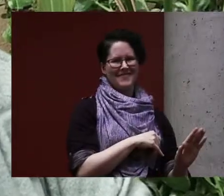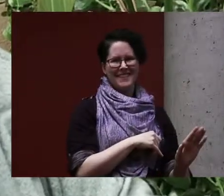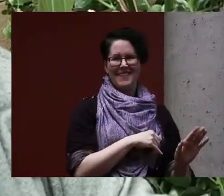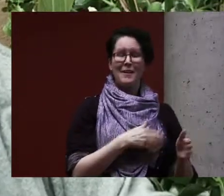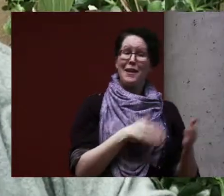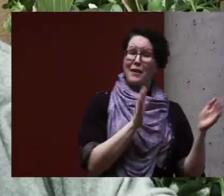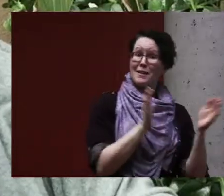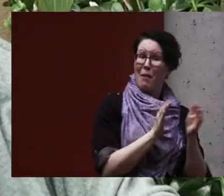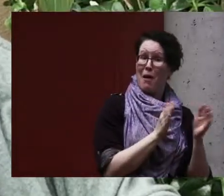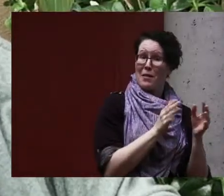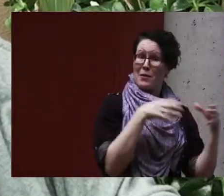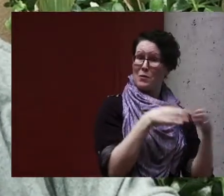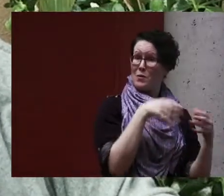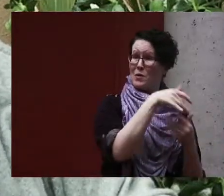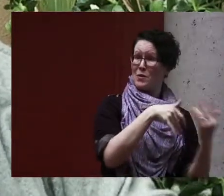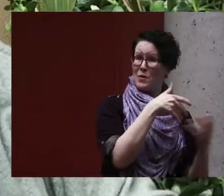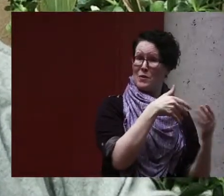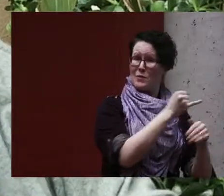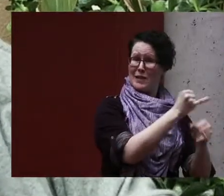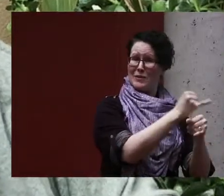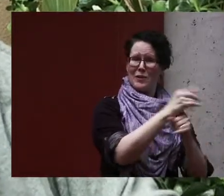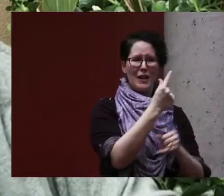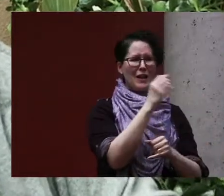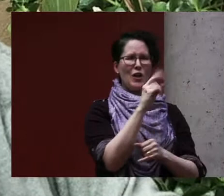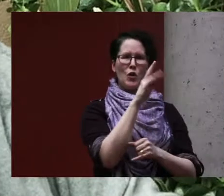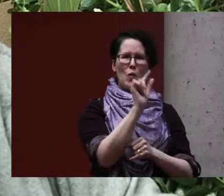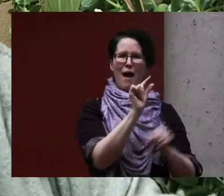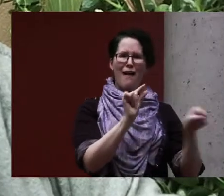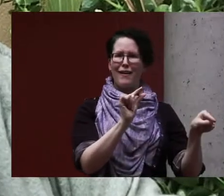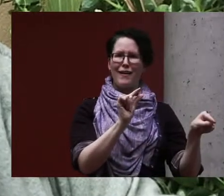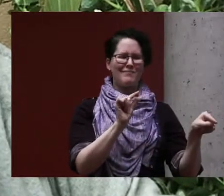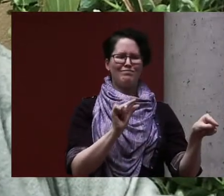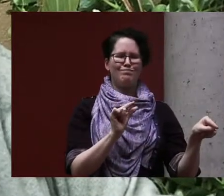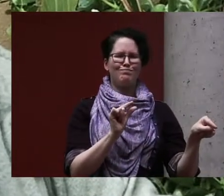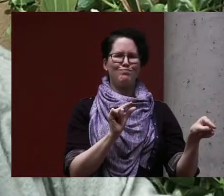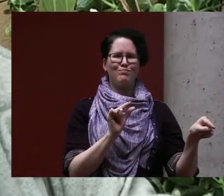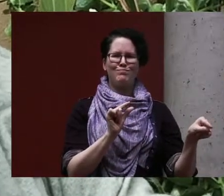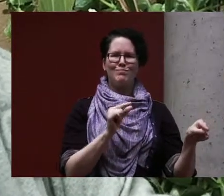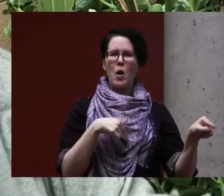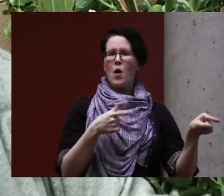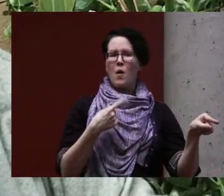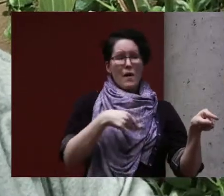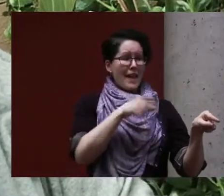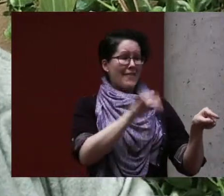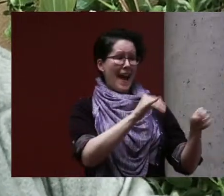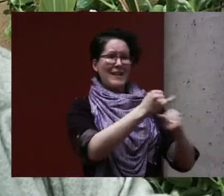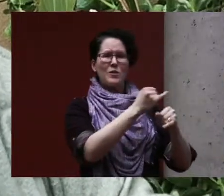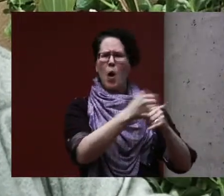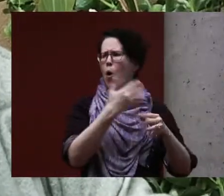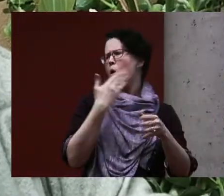a smaller gulag, nor for a gulag that's okay